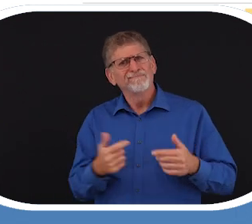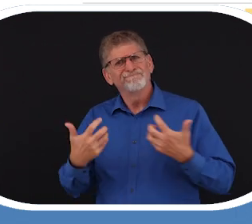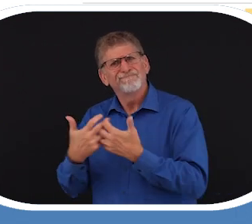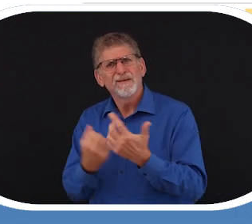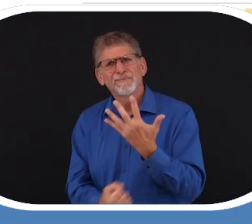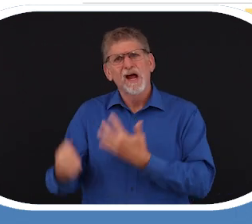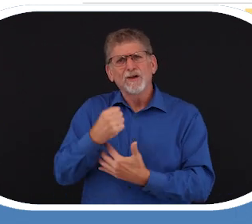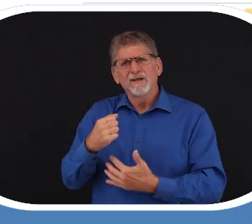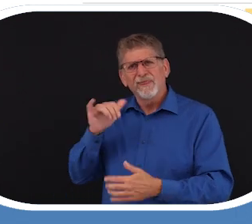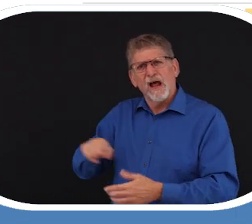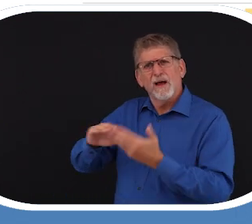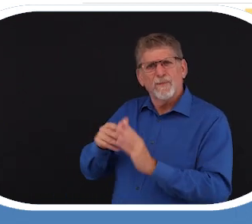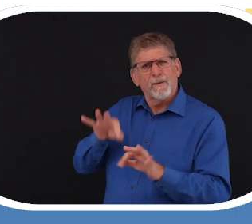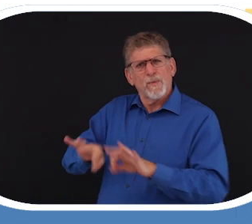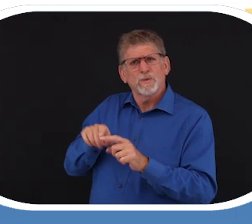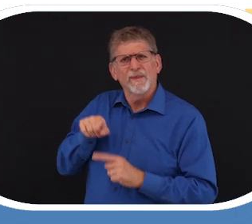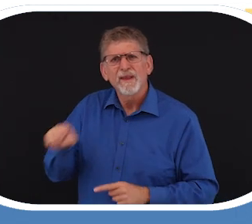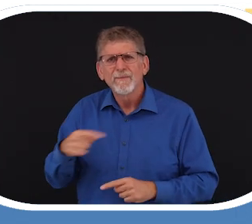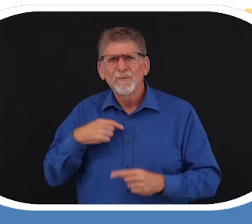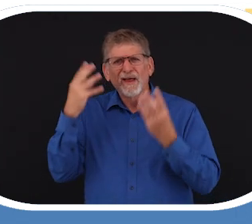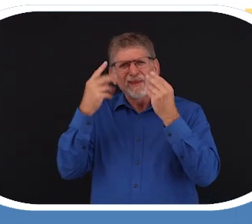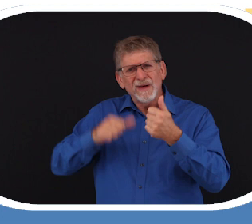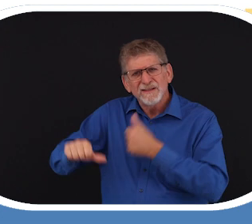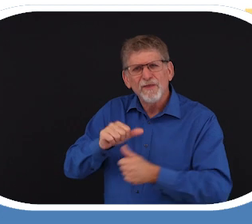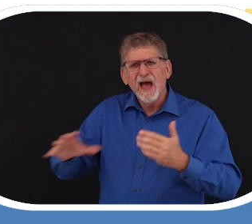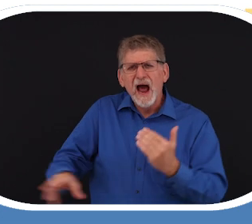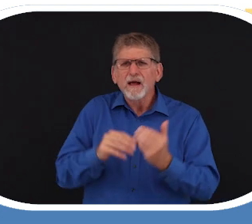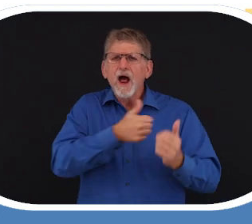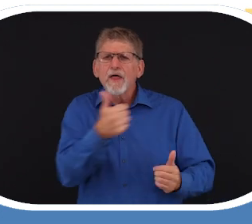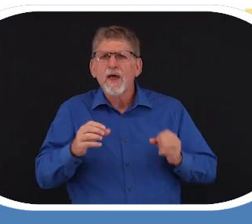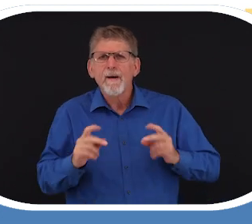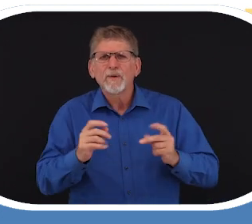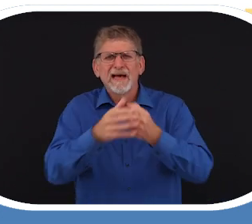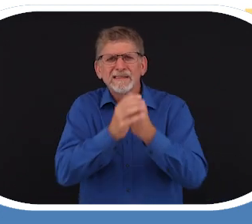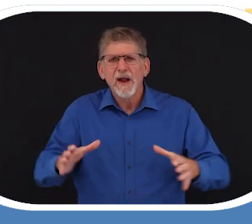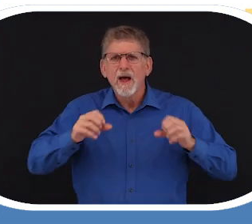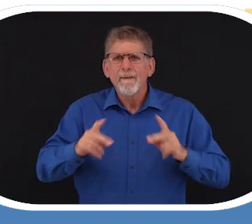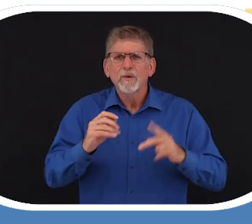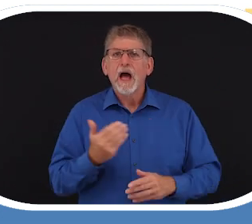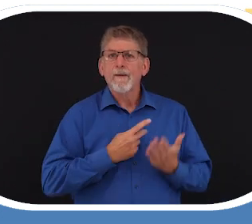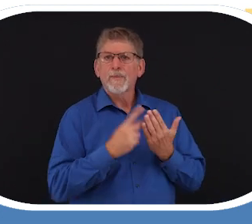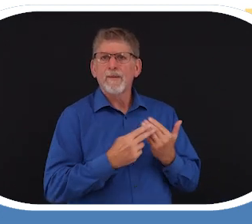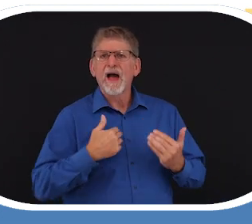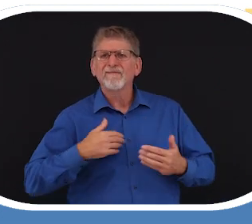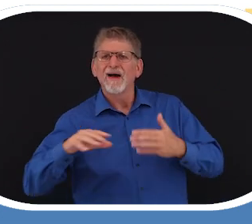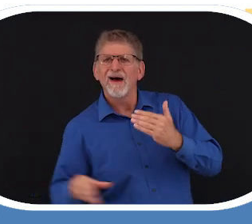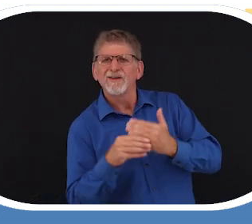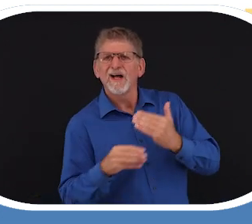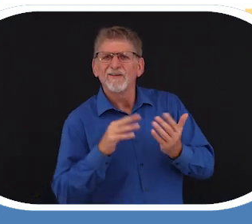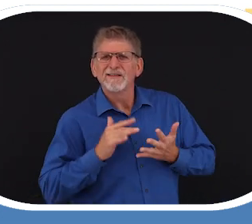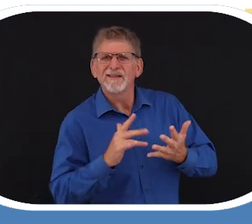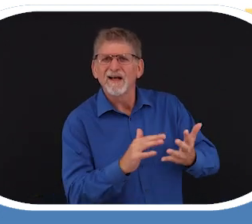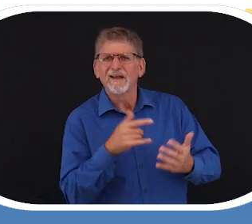that the community has said is important to them. And we're thinking about additional opportunities and expanding opportunities. In our program, we have